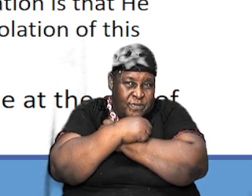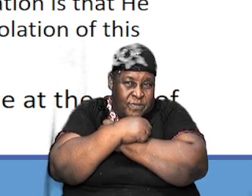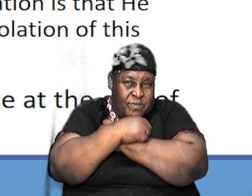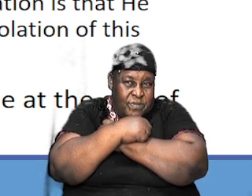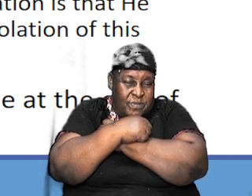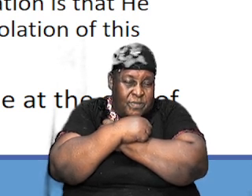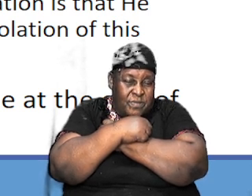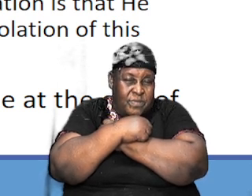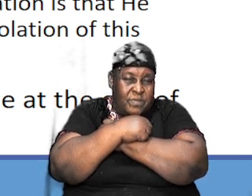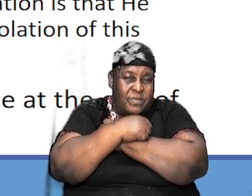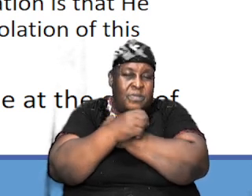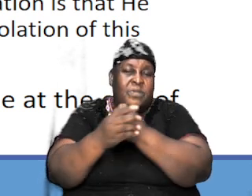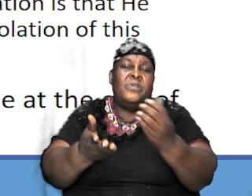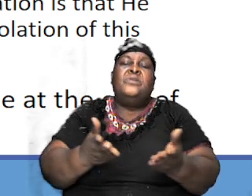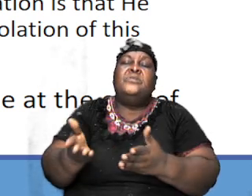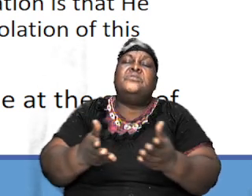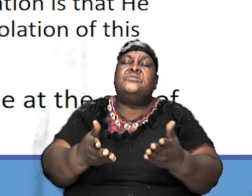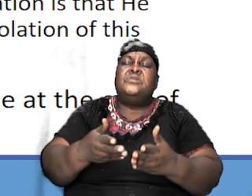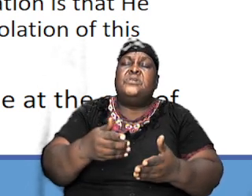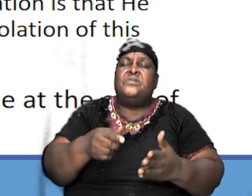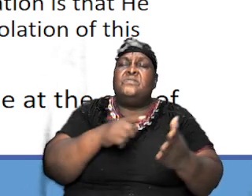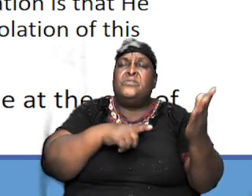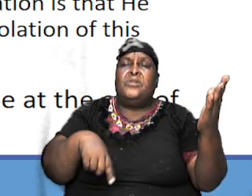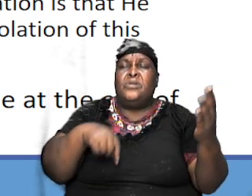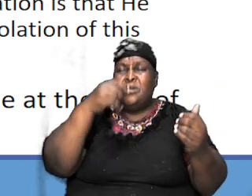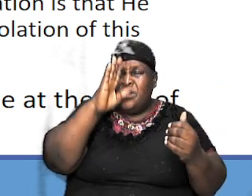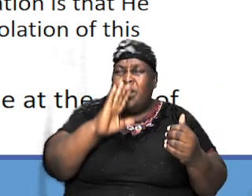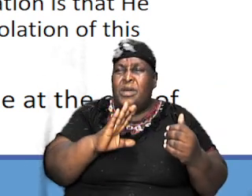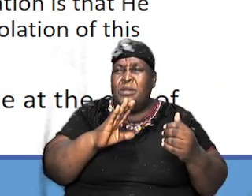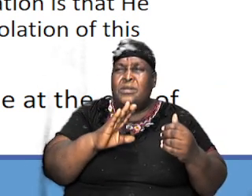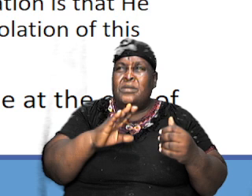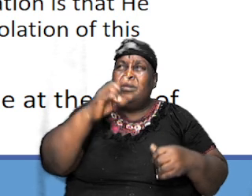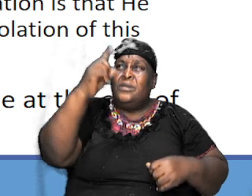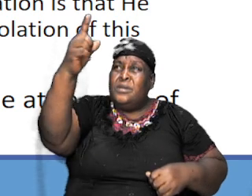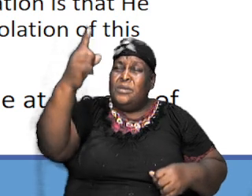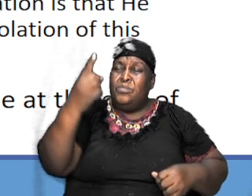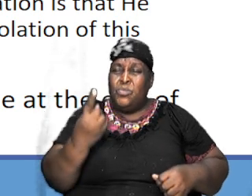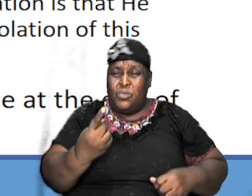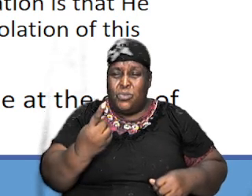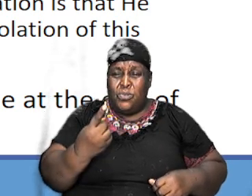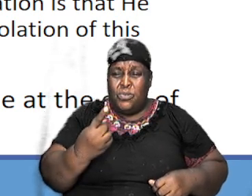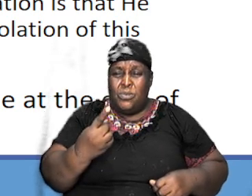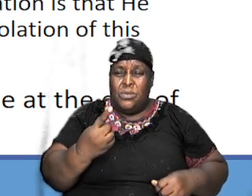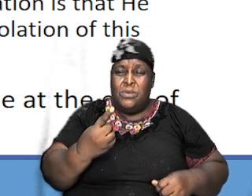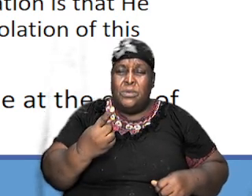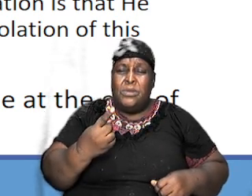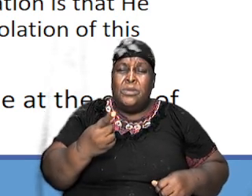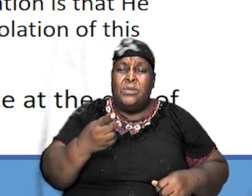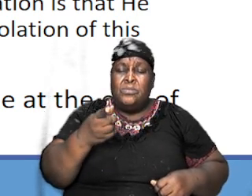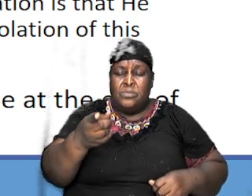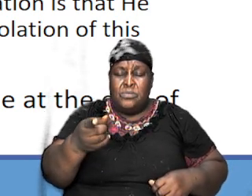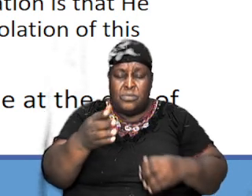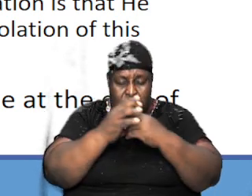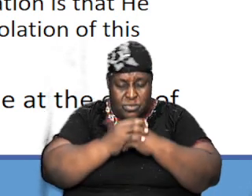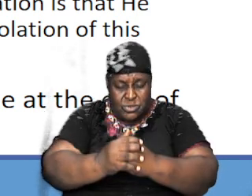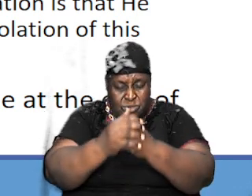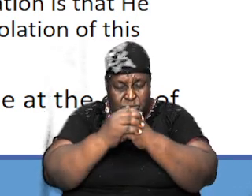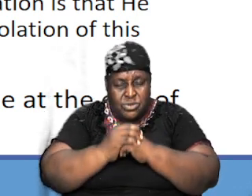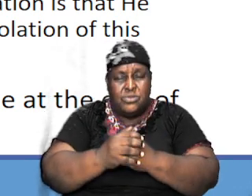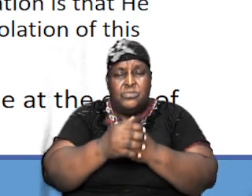he said, thou shalt what? Serve the Lord thy God, and him alone you should